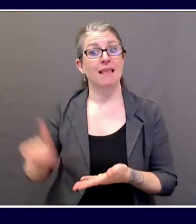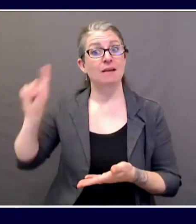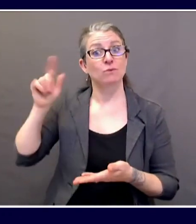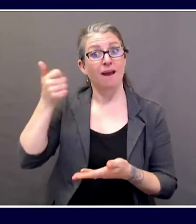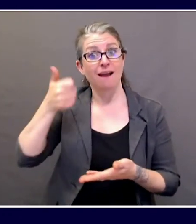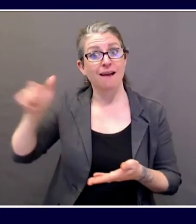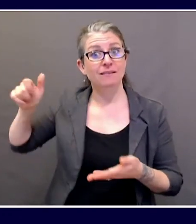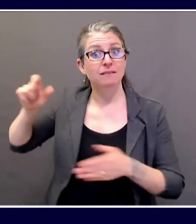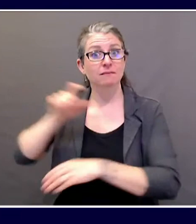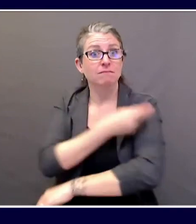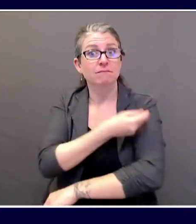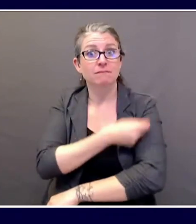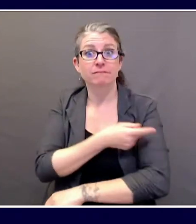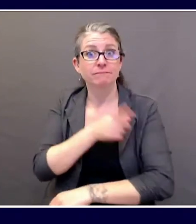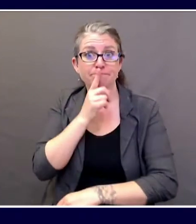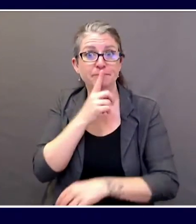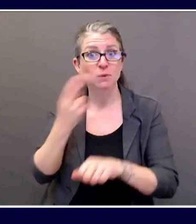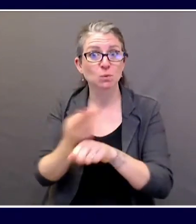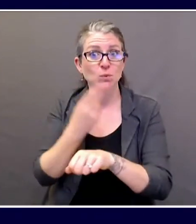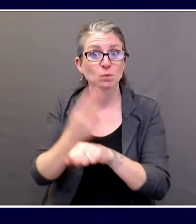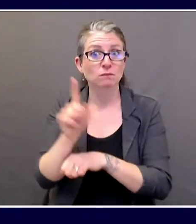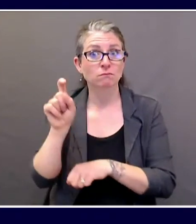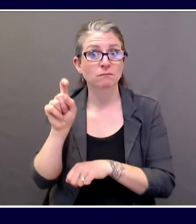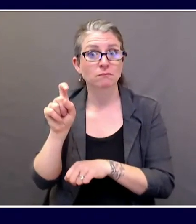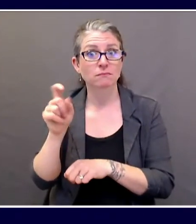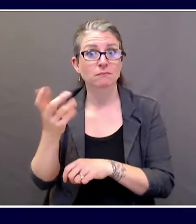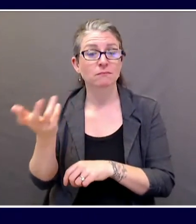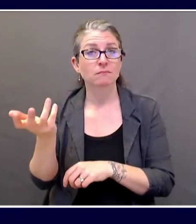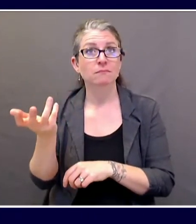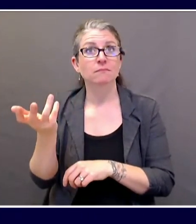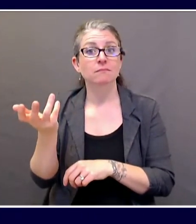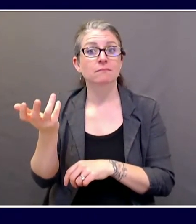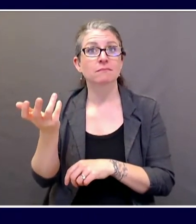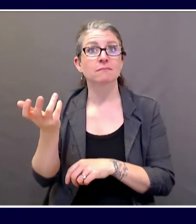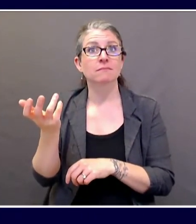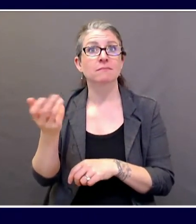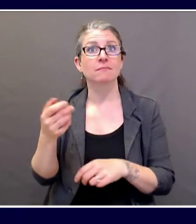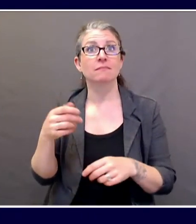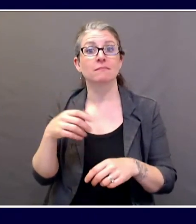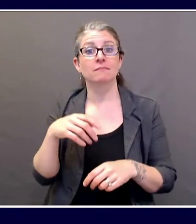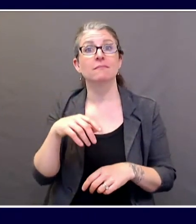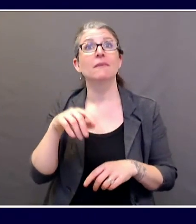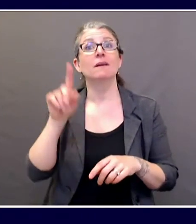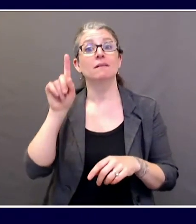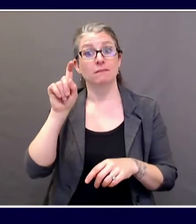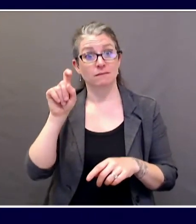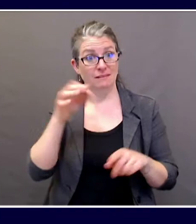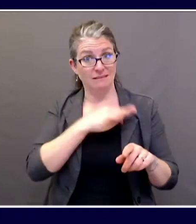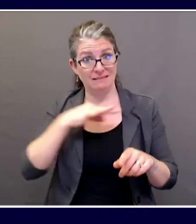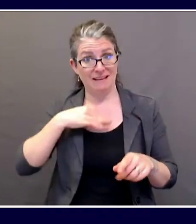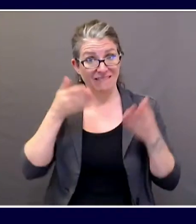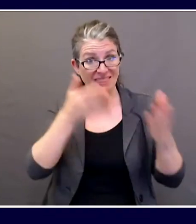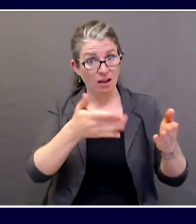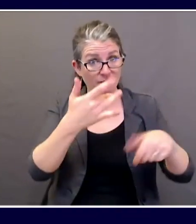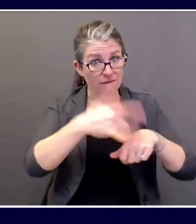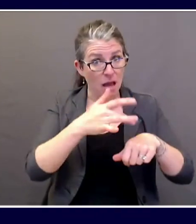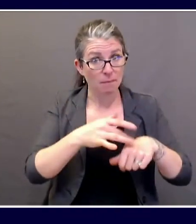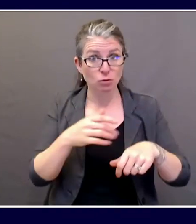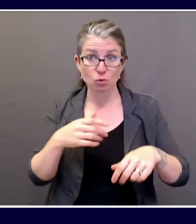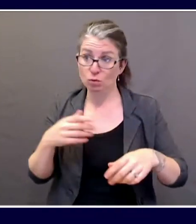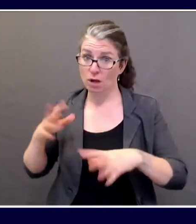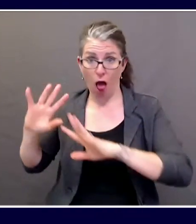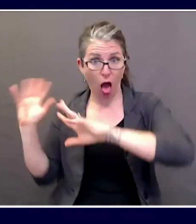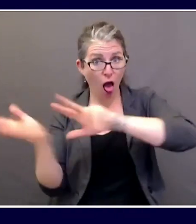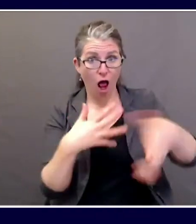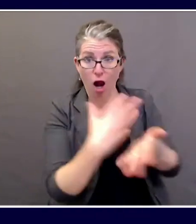appointment's booked, if it's confirmed, and they have a clinic scheduled and ready to do it. Those are the elements of demand. The other then is the elements